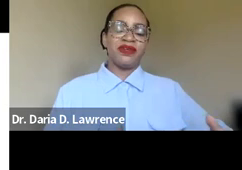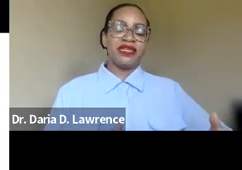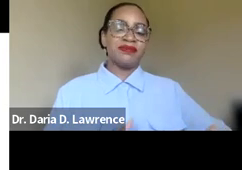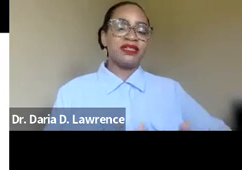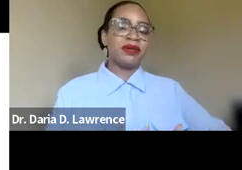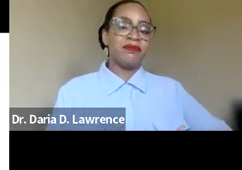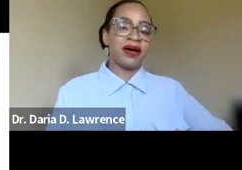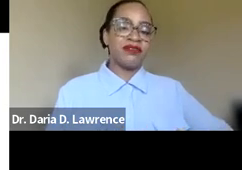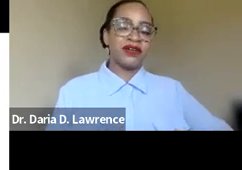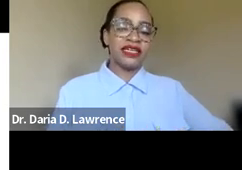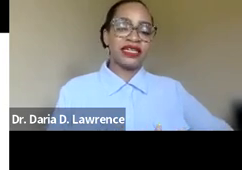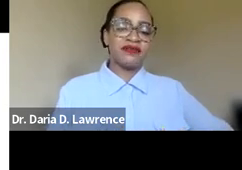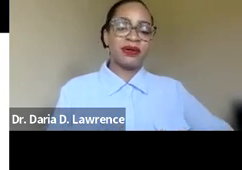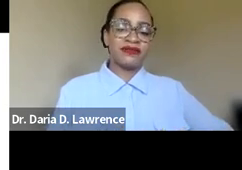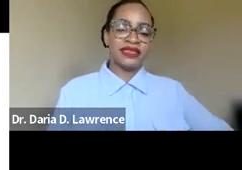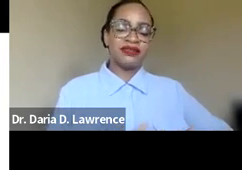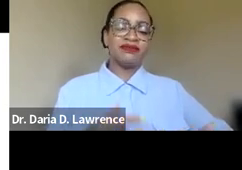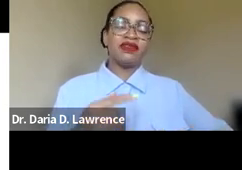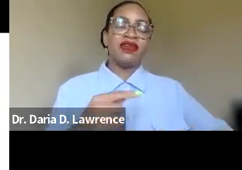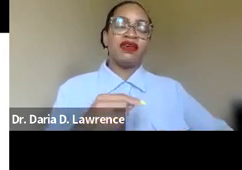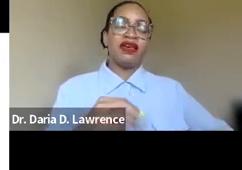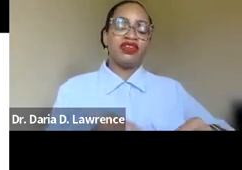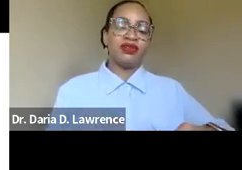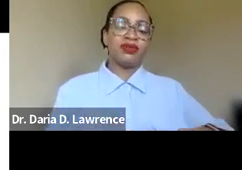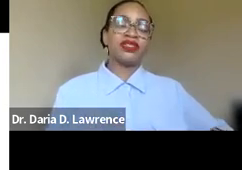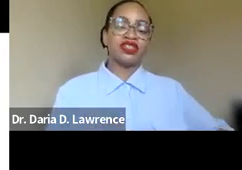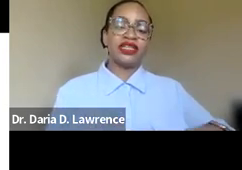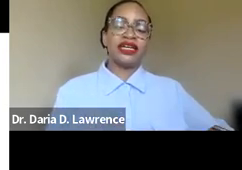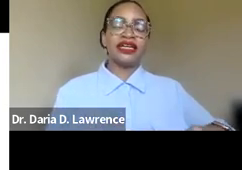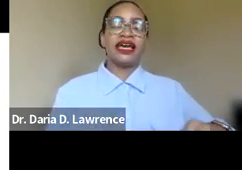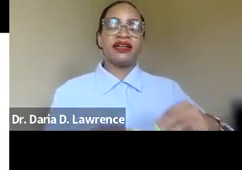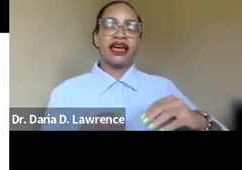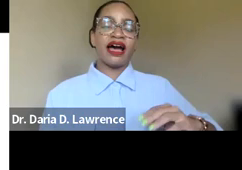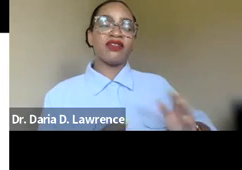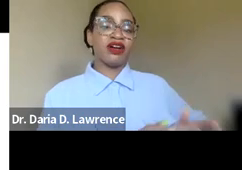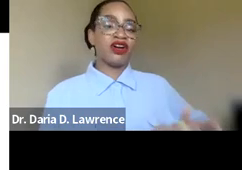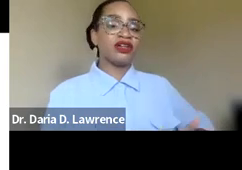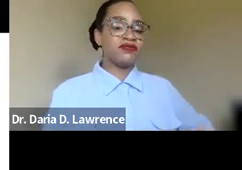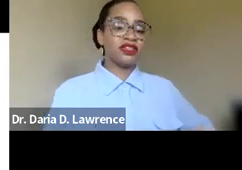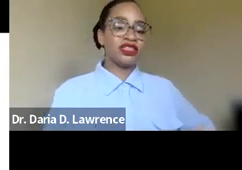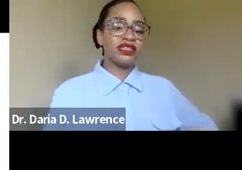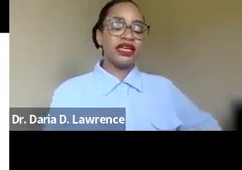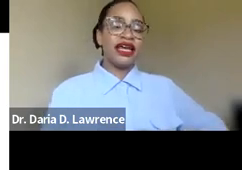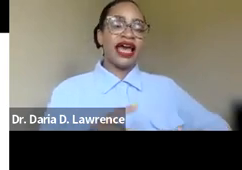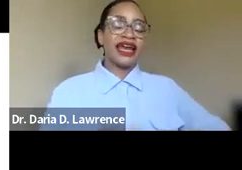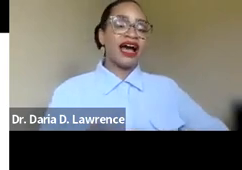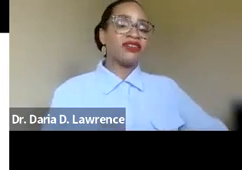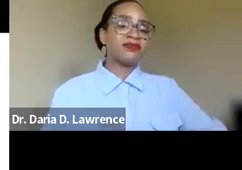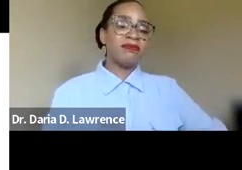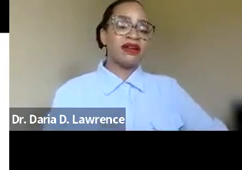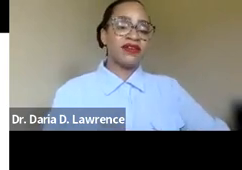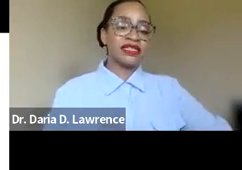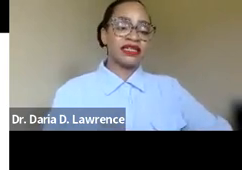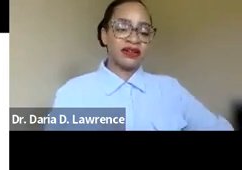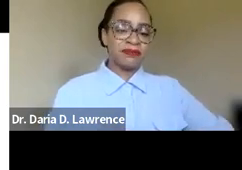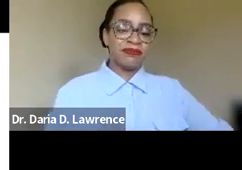Also, something to bear in mind for kids that live in poverty. The results should indicate how they are currently functioning and how this